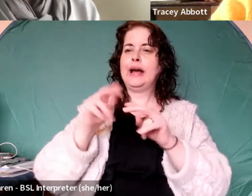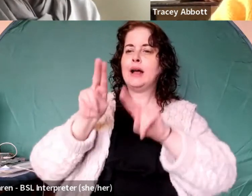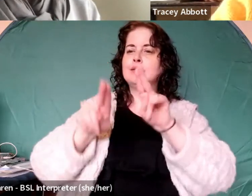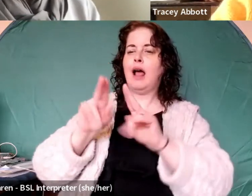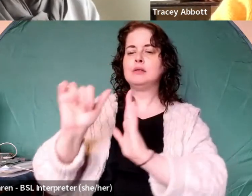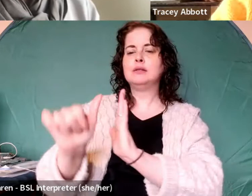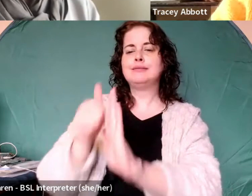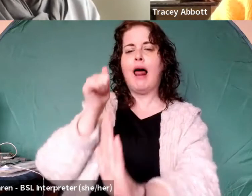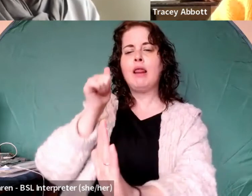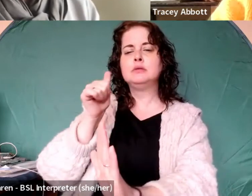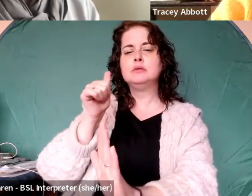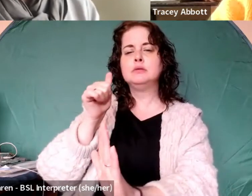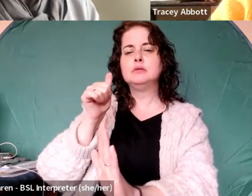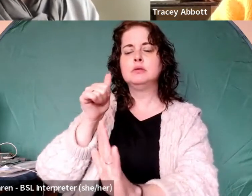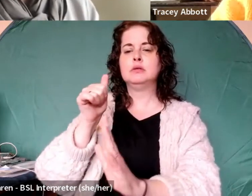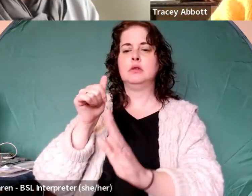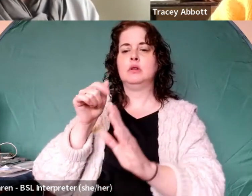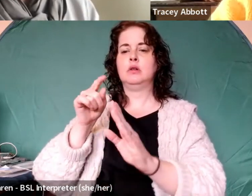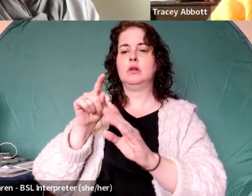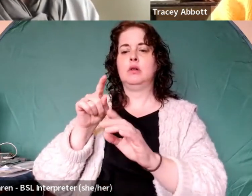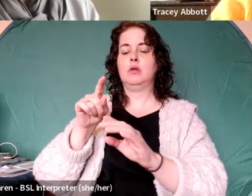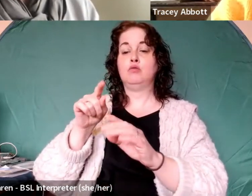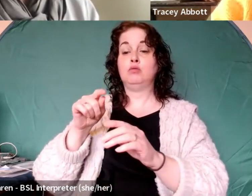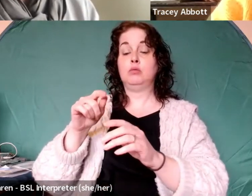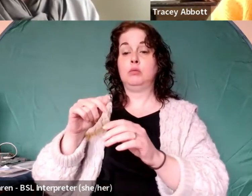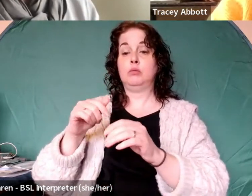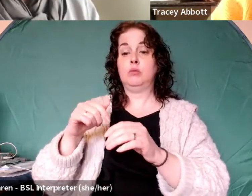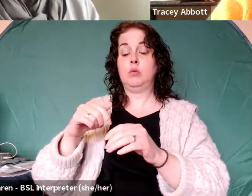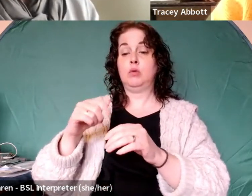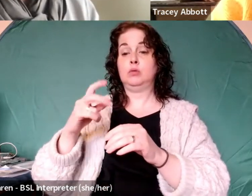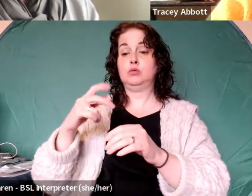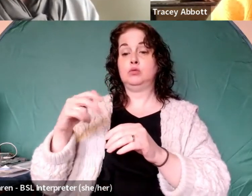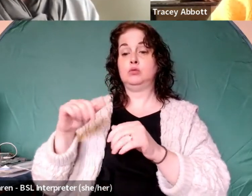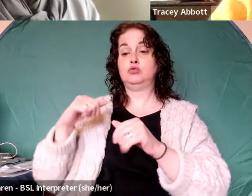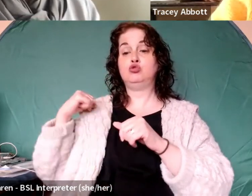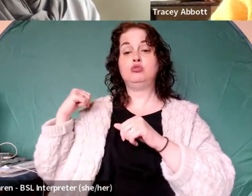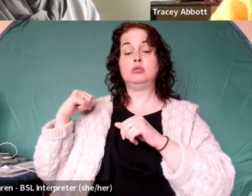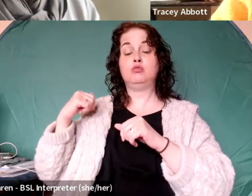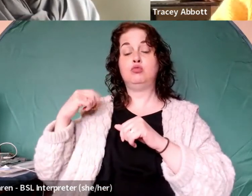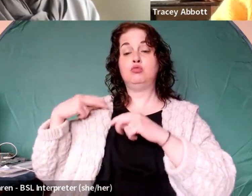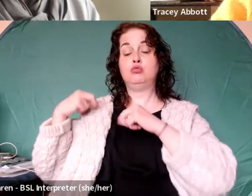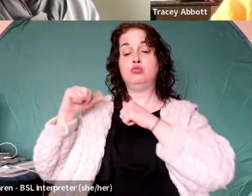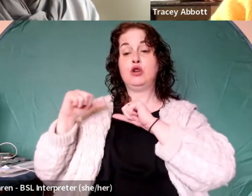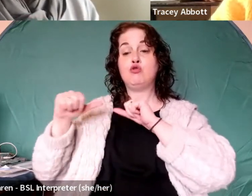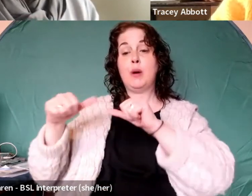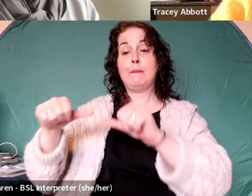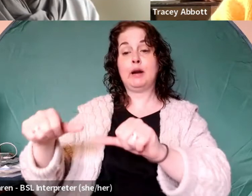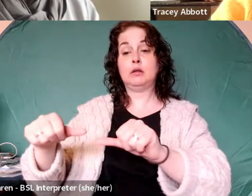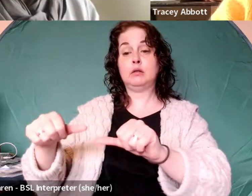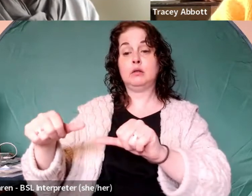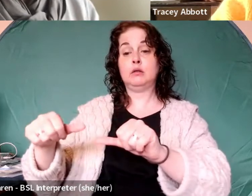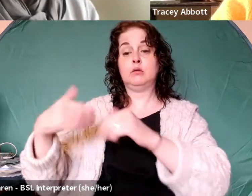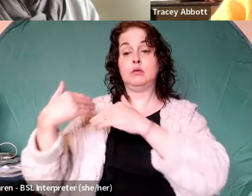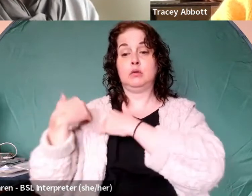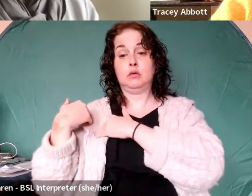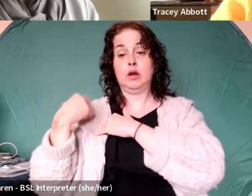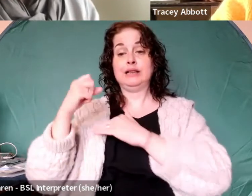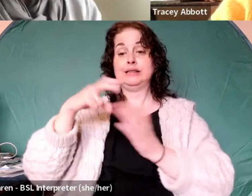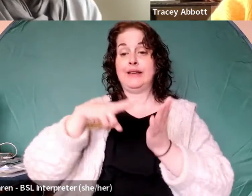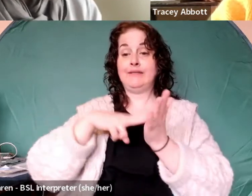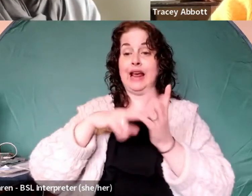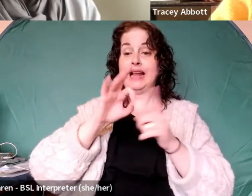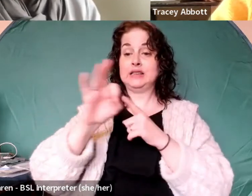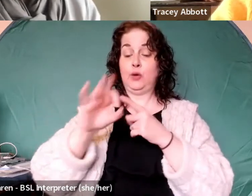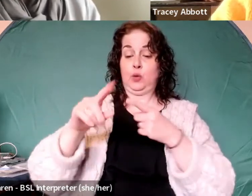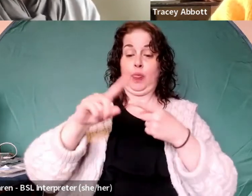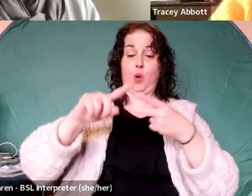and we tend to, most traditional recruitment processes rely really heavily on CVs and interviews,